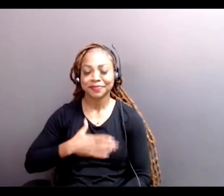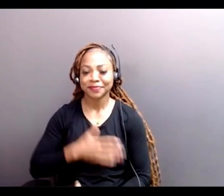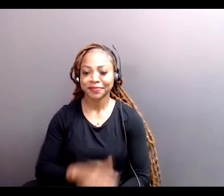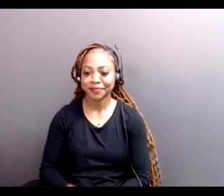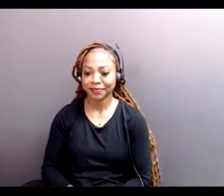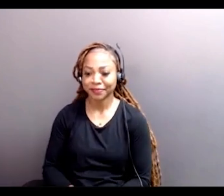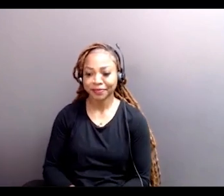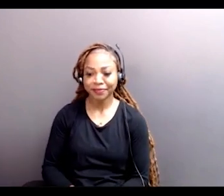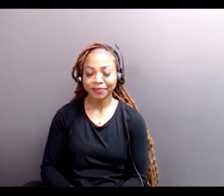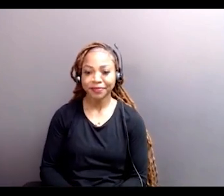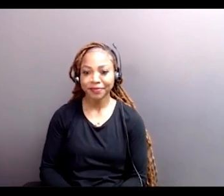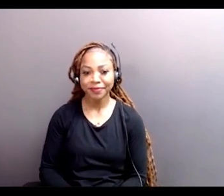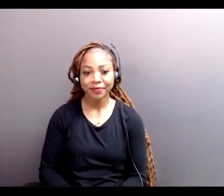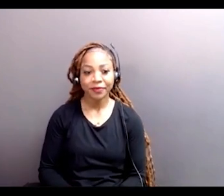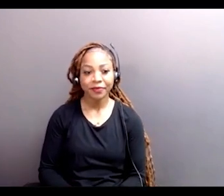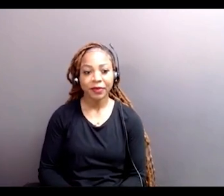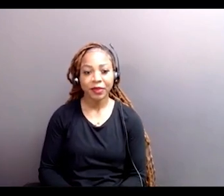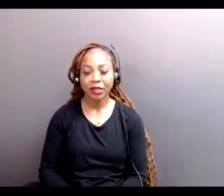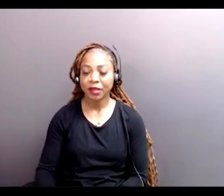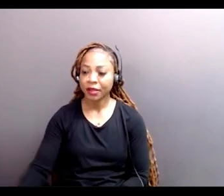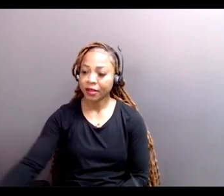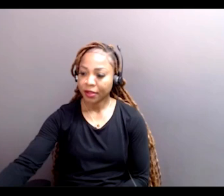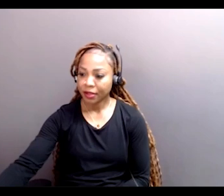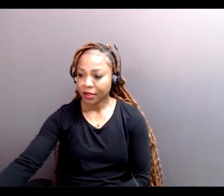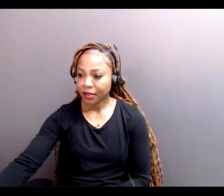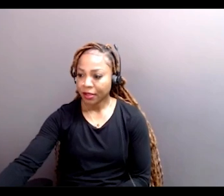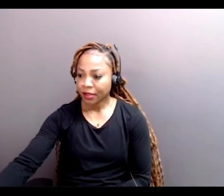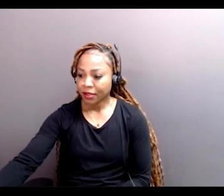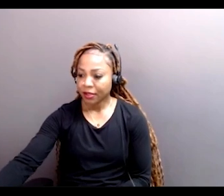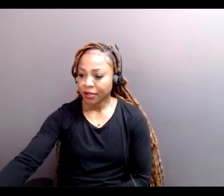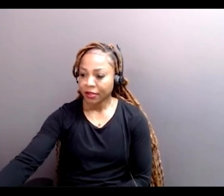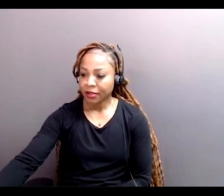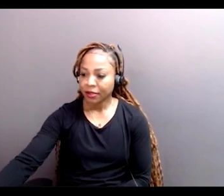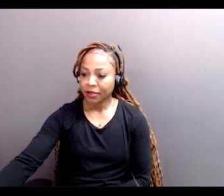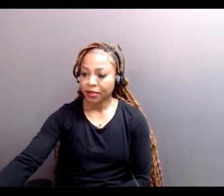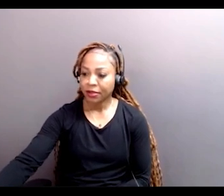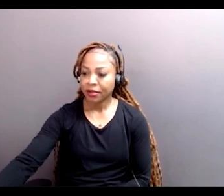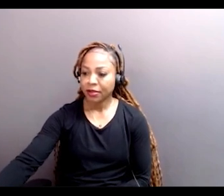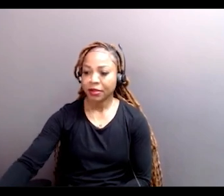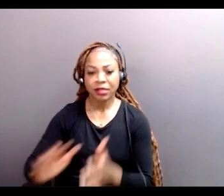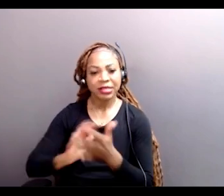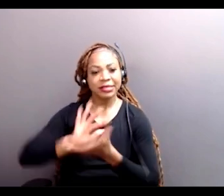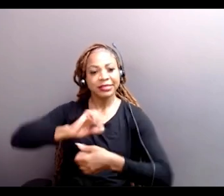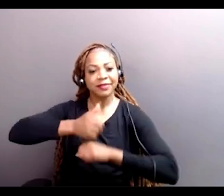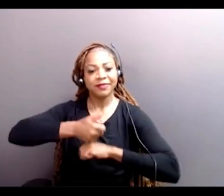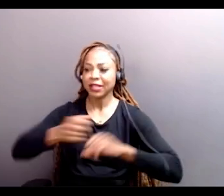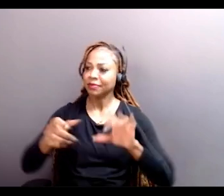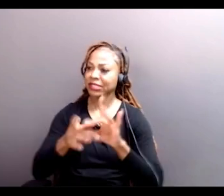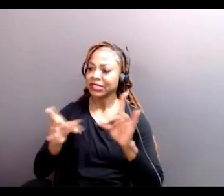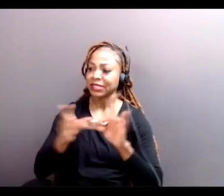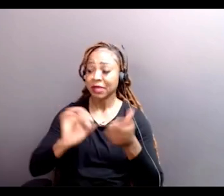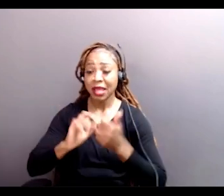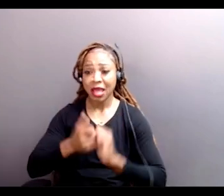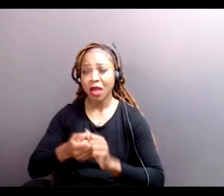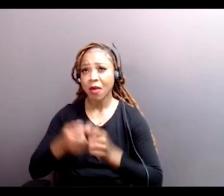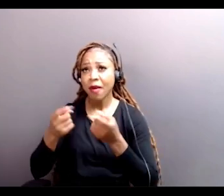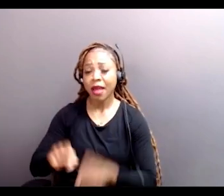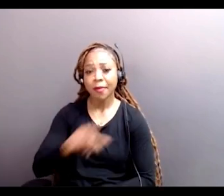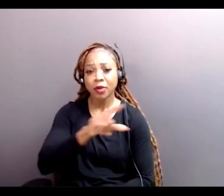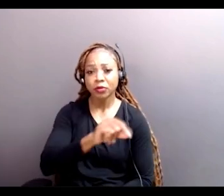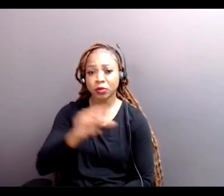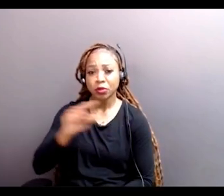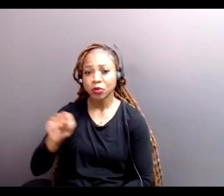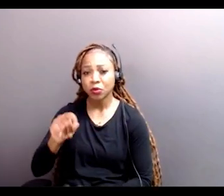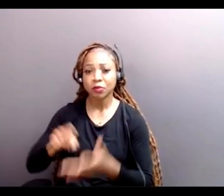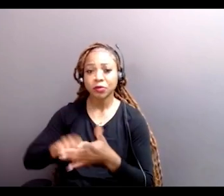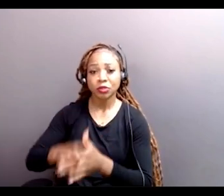please. So how did we go about developing our statements? When we started in 2020, we started with